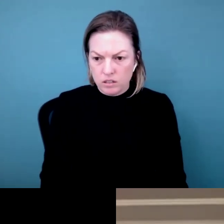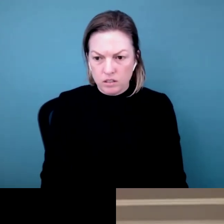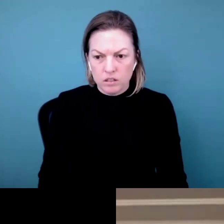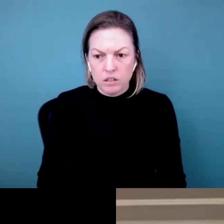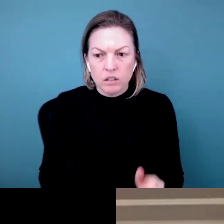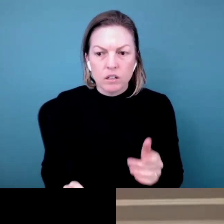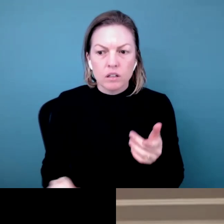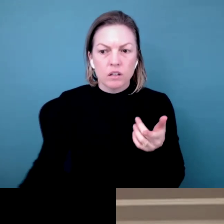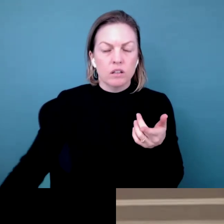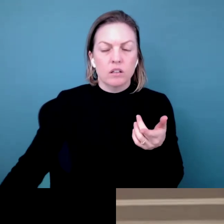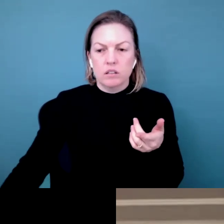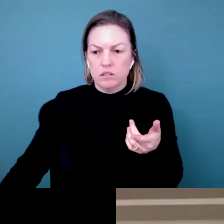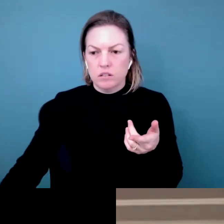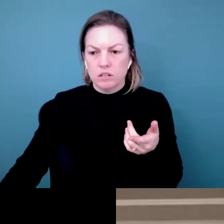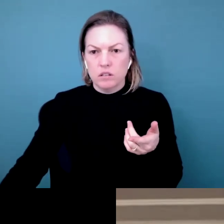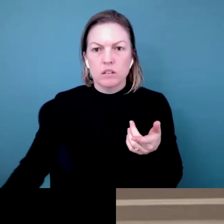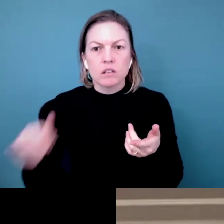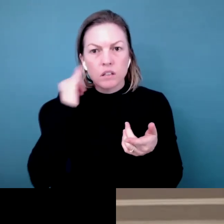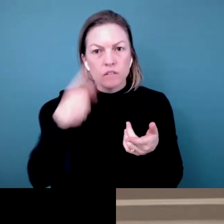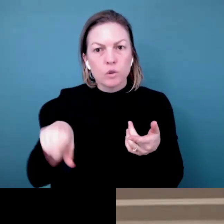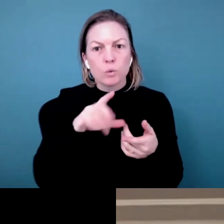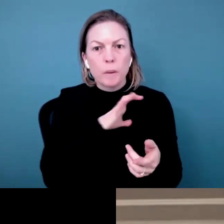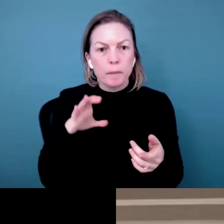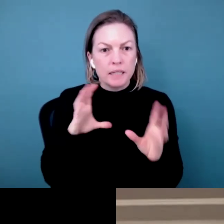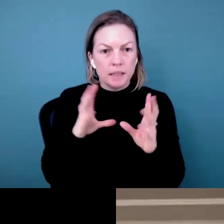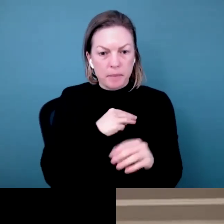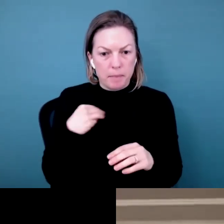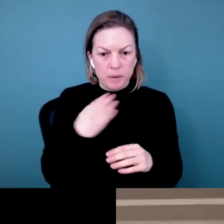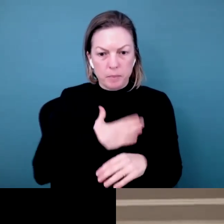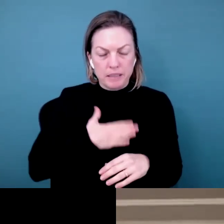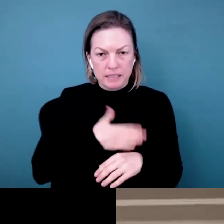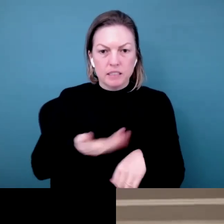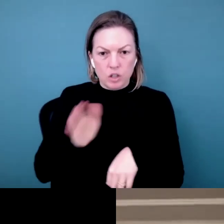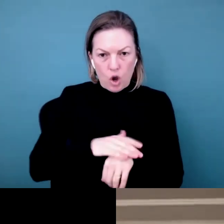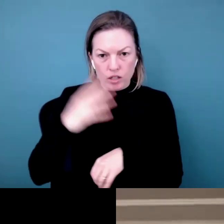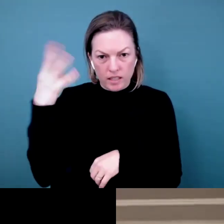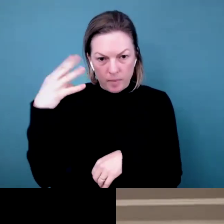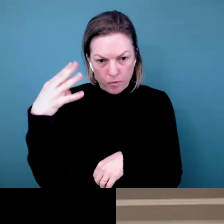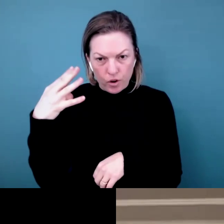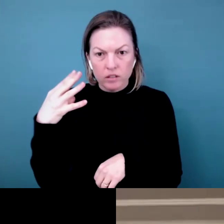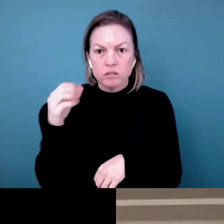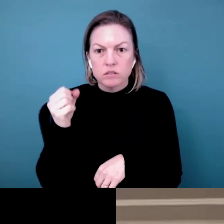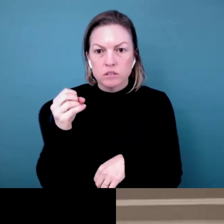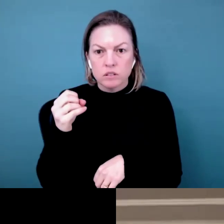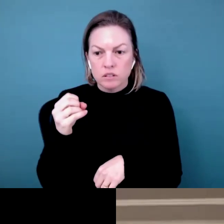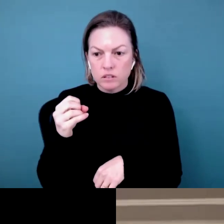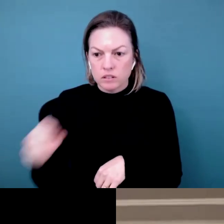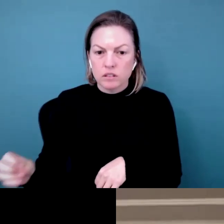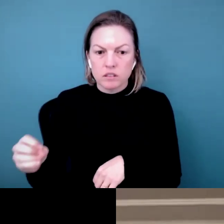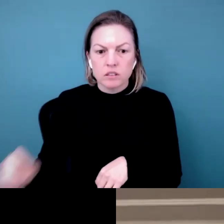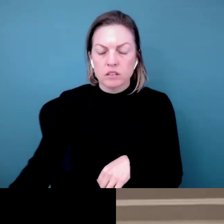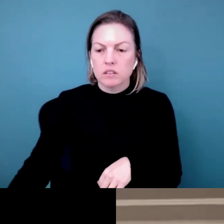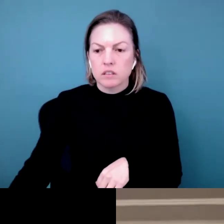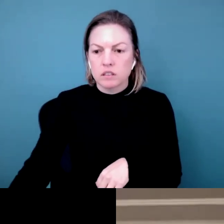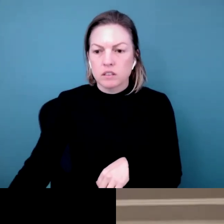public. If you are a committee member, please turn on your cameras so that we have a clear